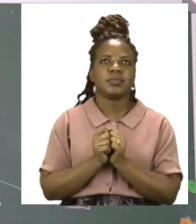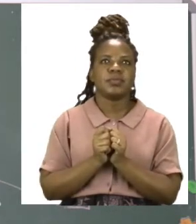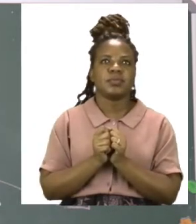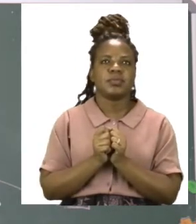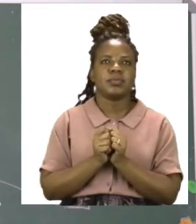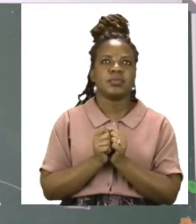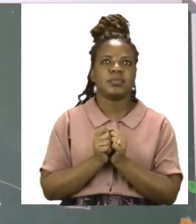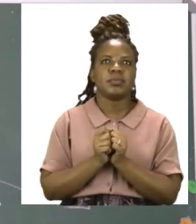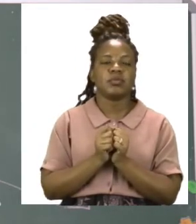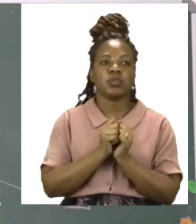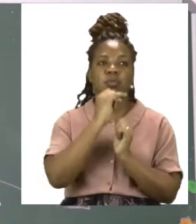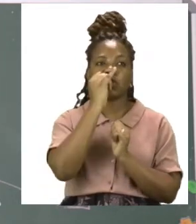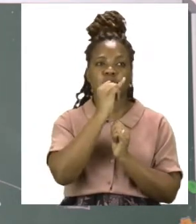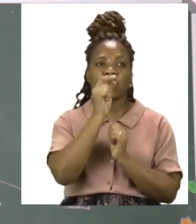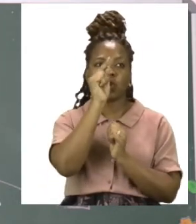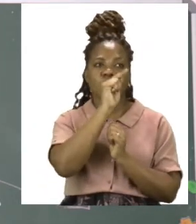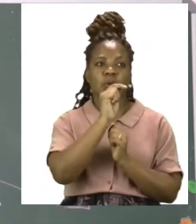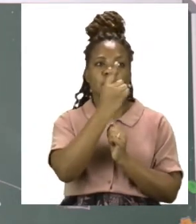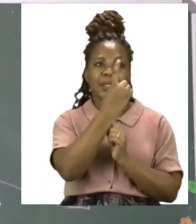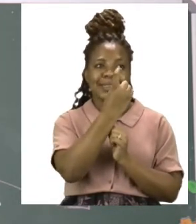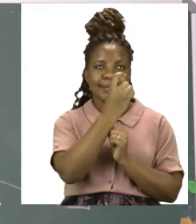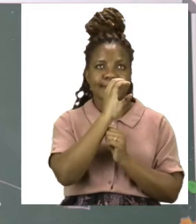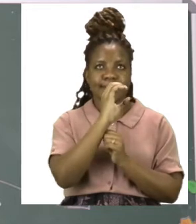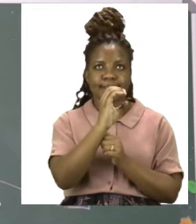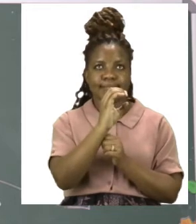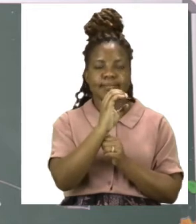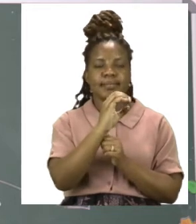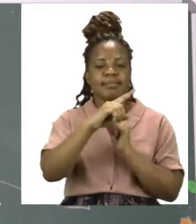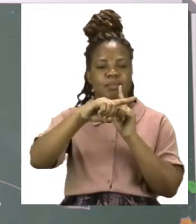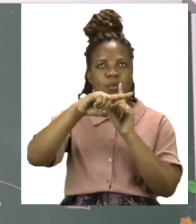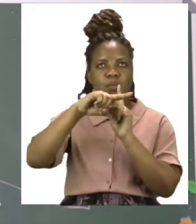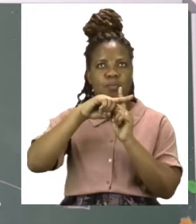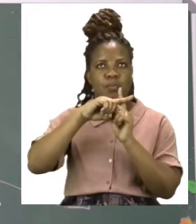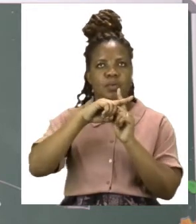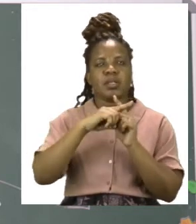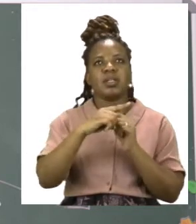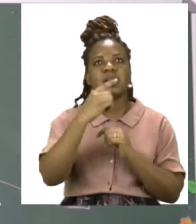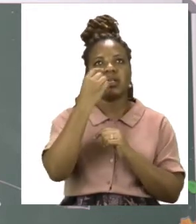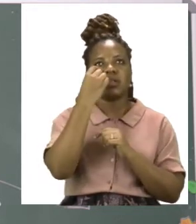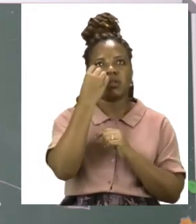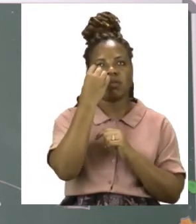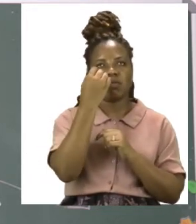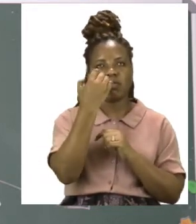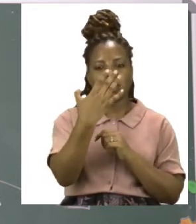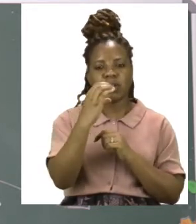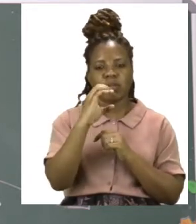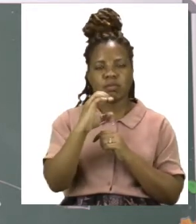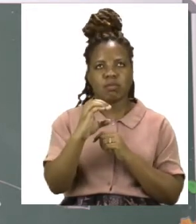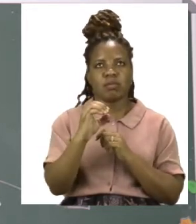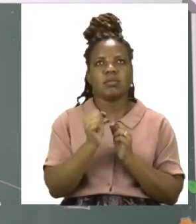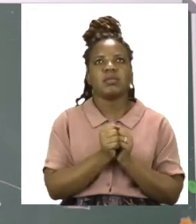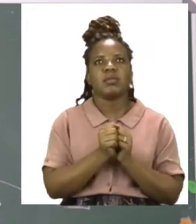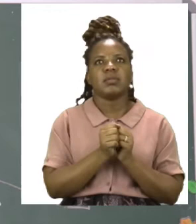to say 10 cents plus 5 cents to get our answer.